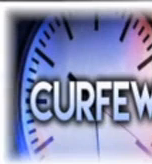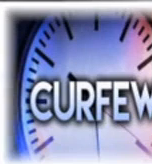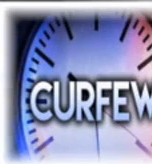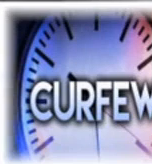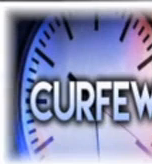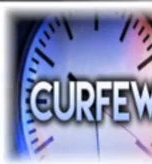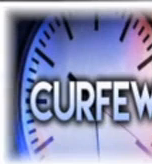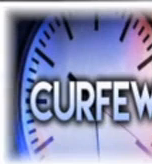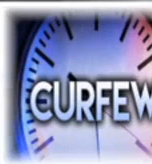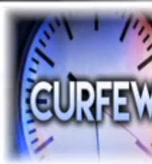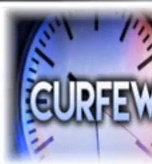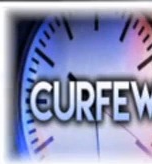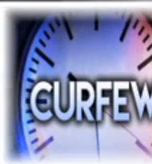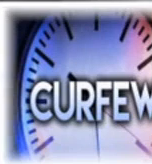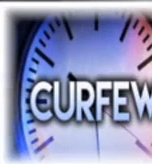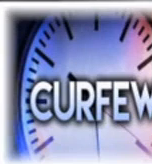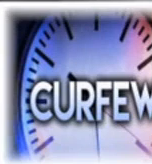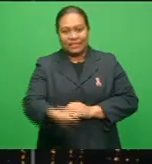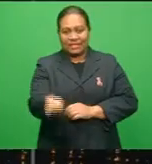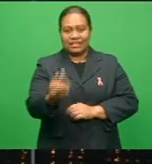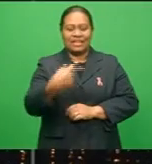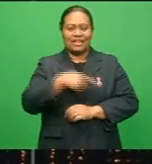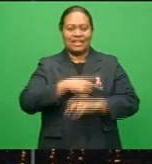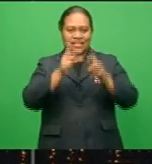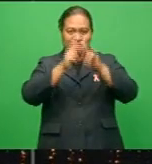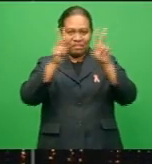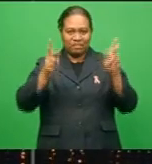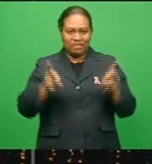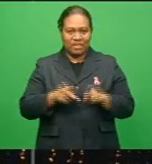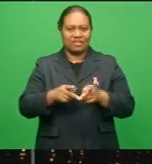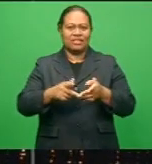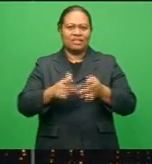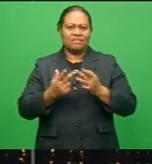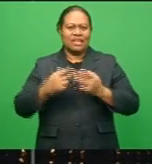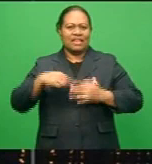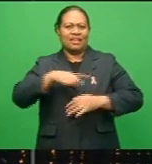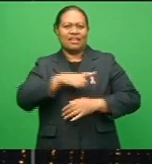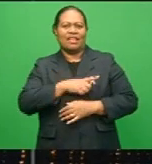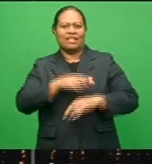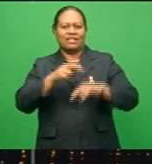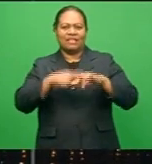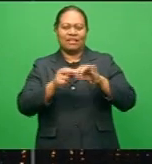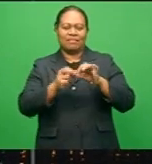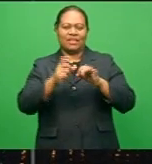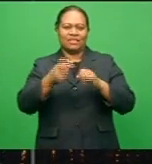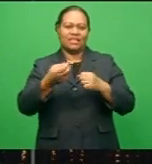website to answer. And be sure to send us newsworthy pictures and videos on email